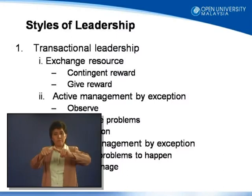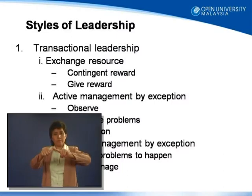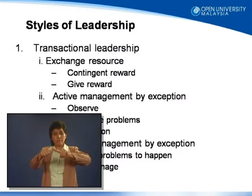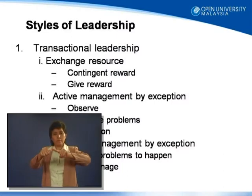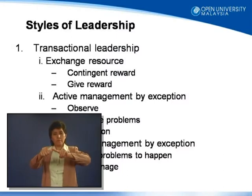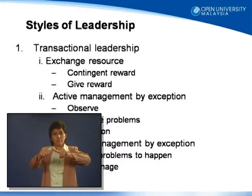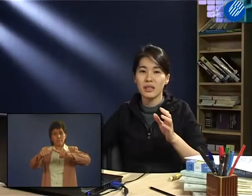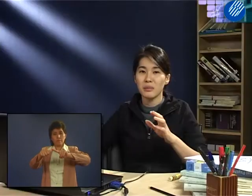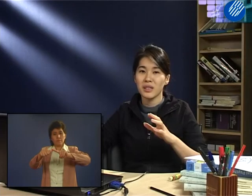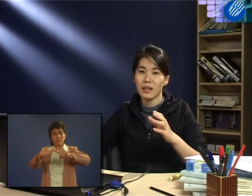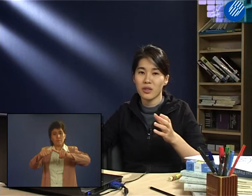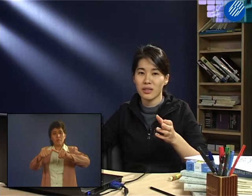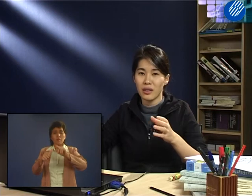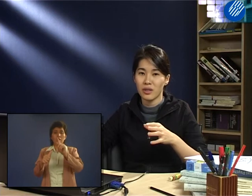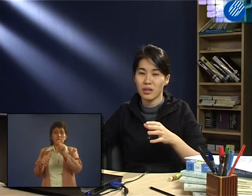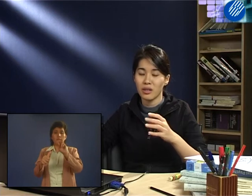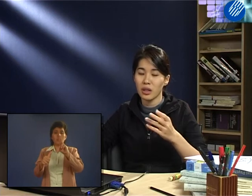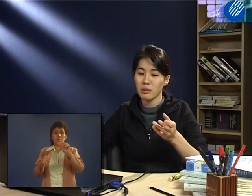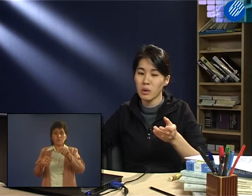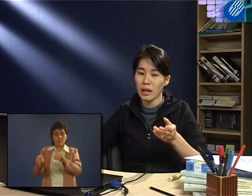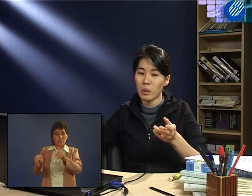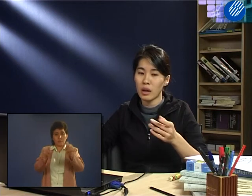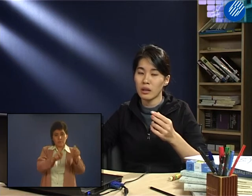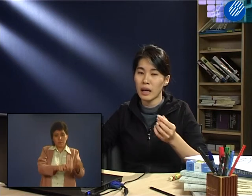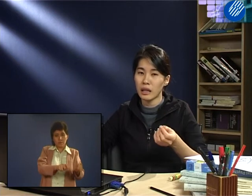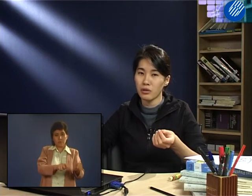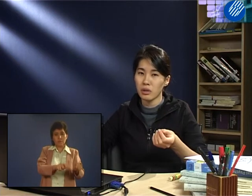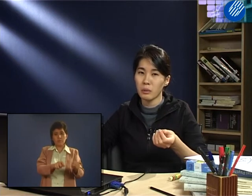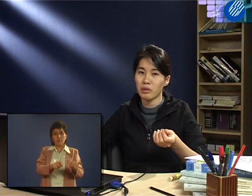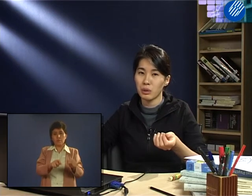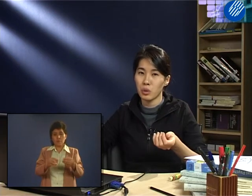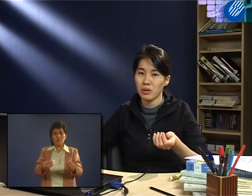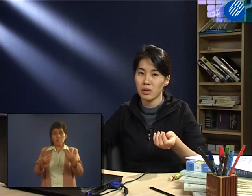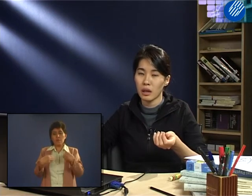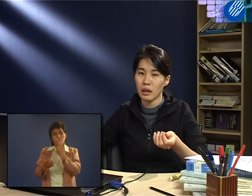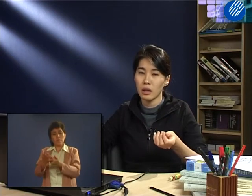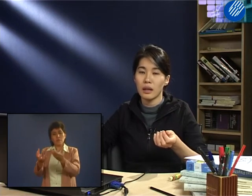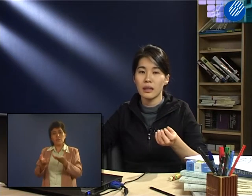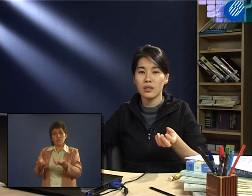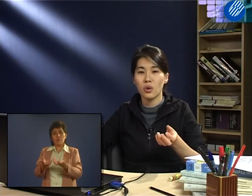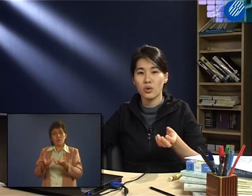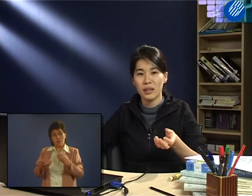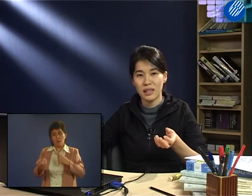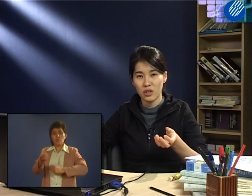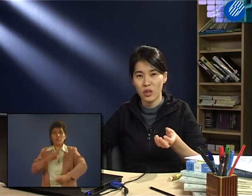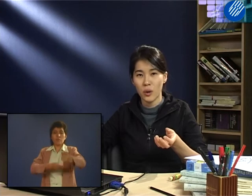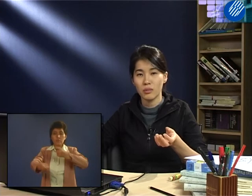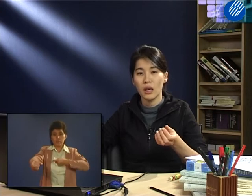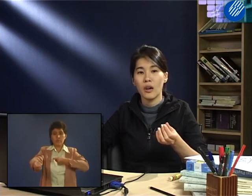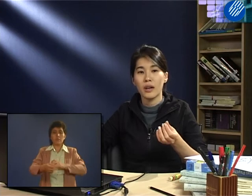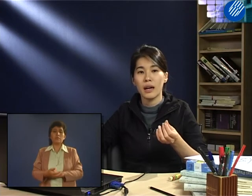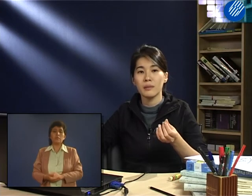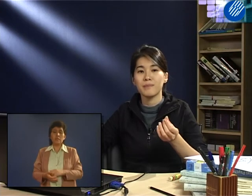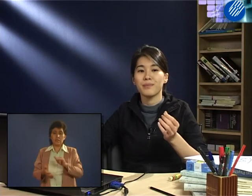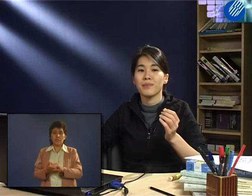transactional transactional here means like transaction you give me what I want I give you some of the rewards okay that is called transactional